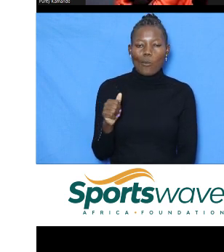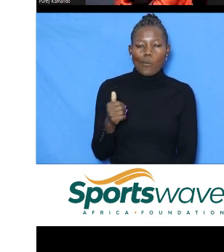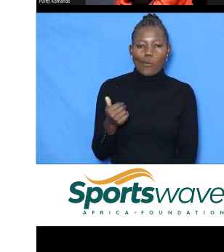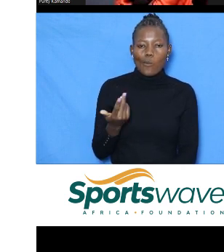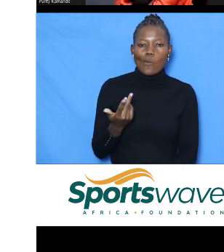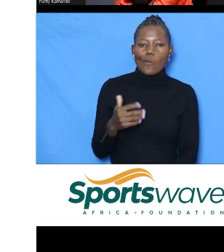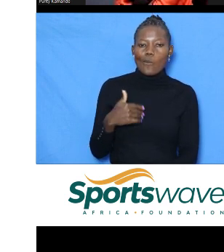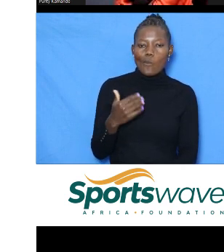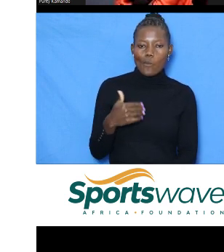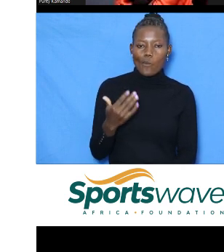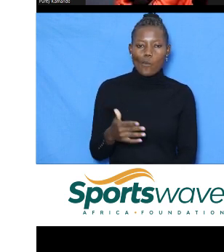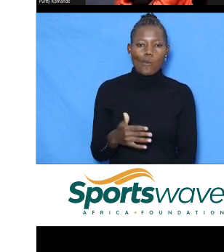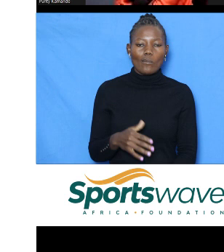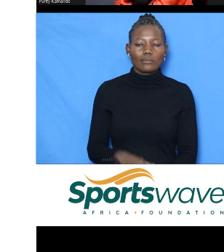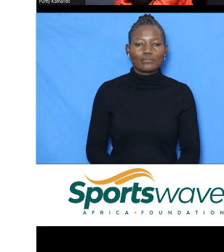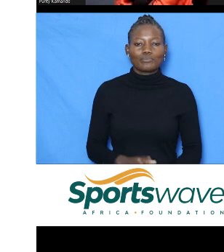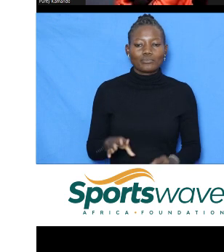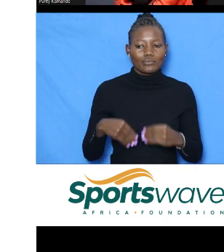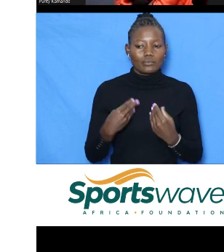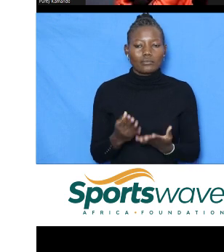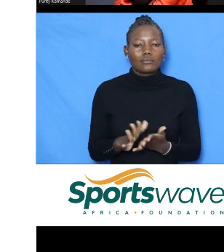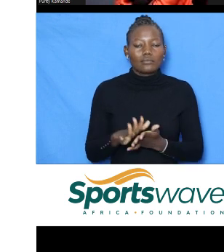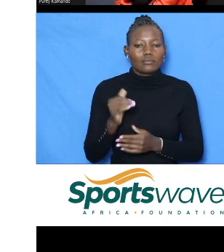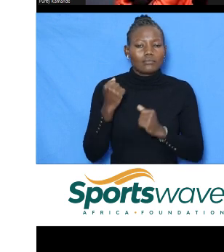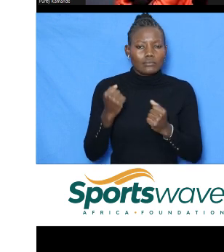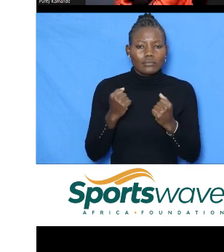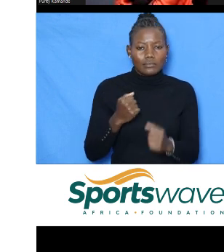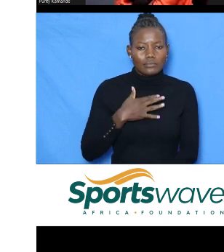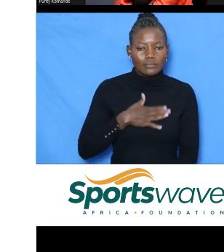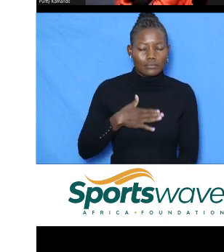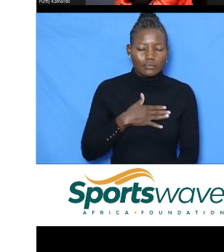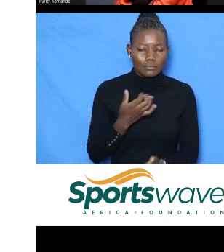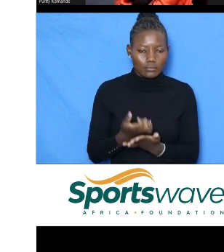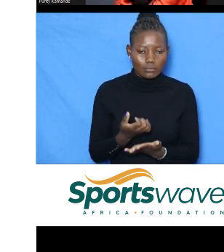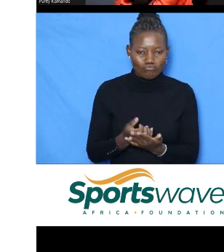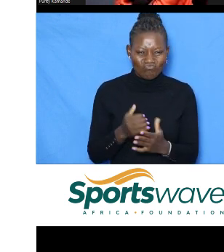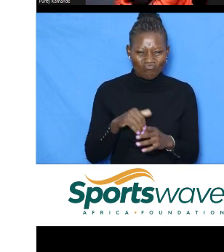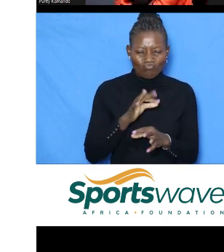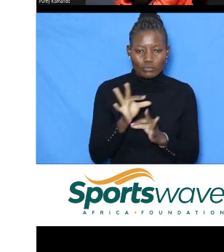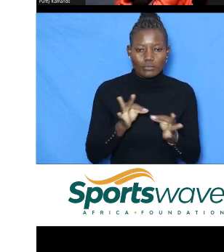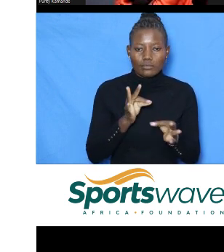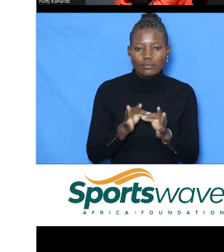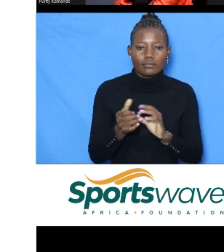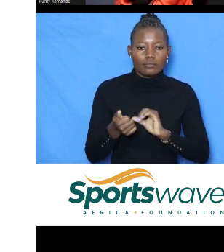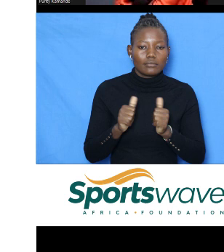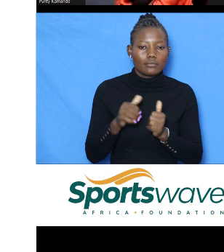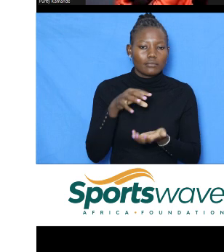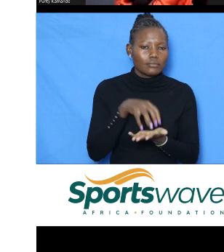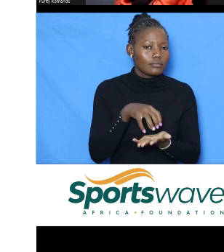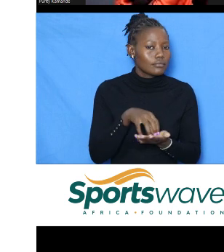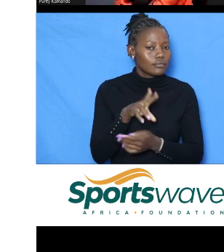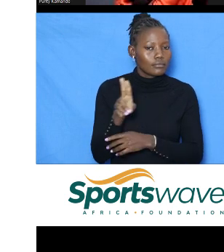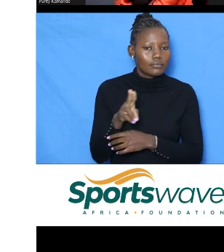usually present with strong scientific evidence for use in specific situations in sports. And this is usually the use of